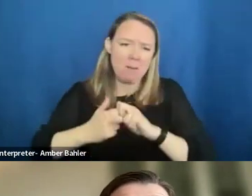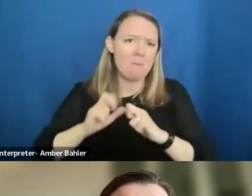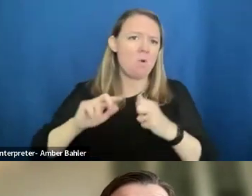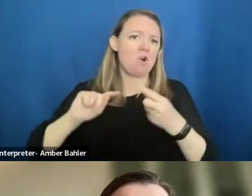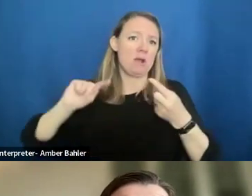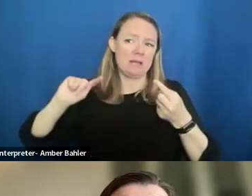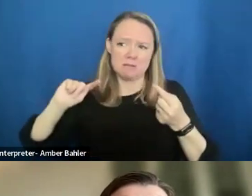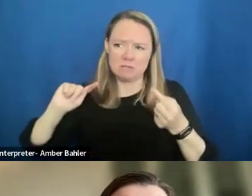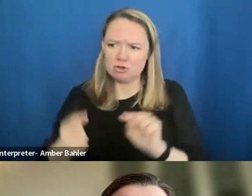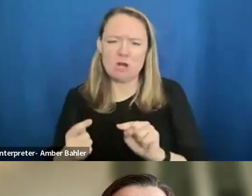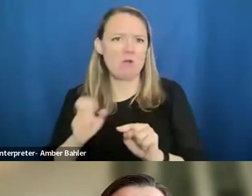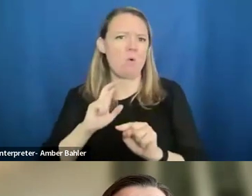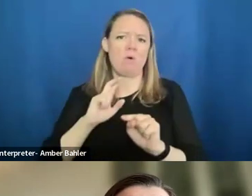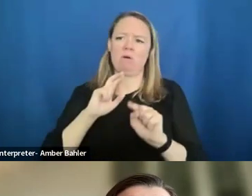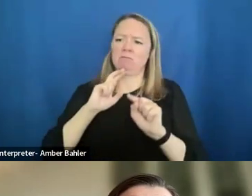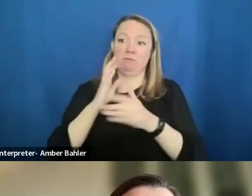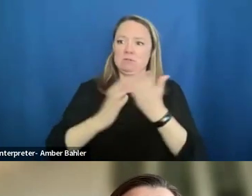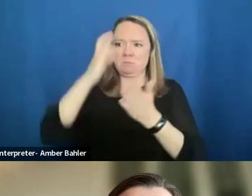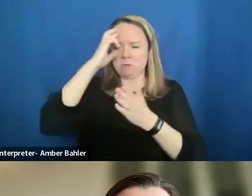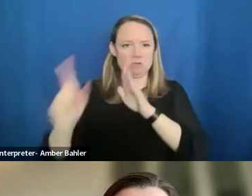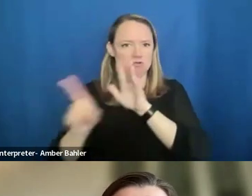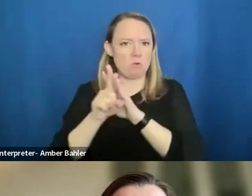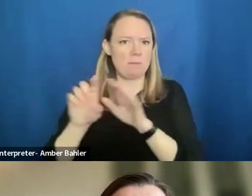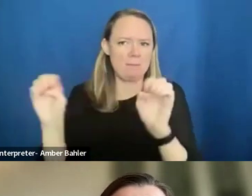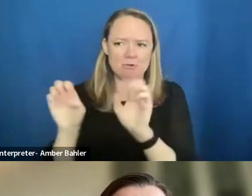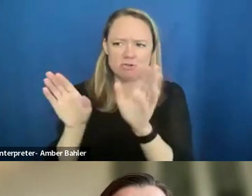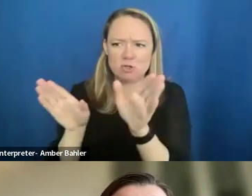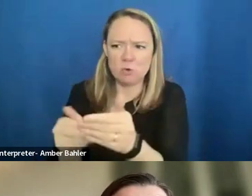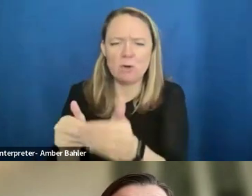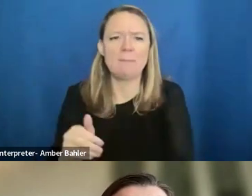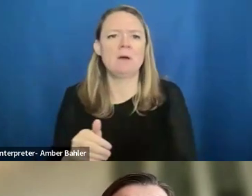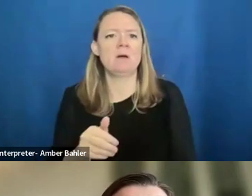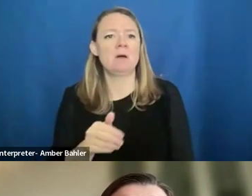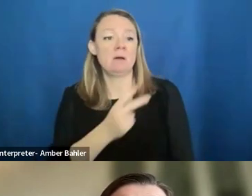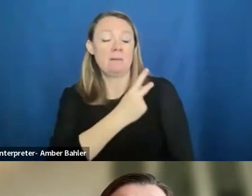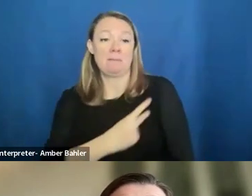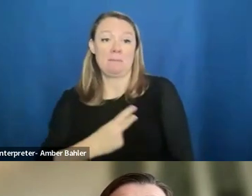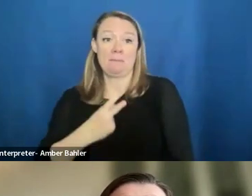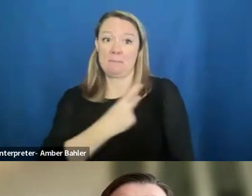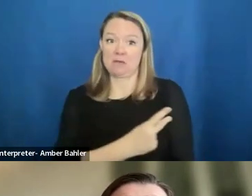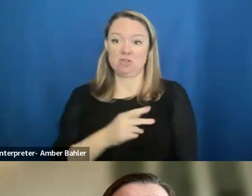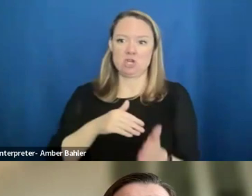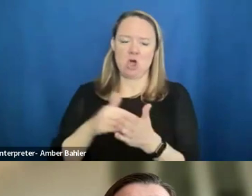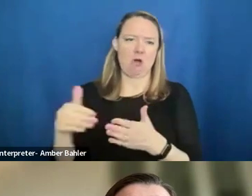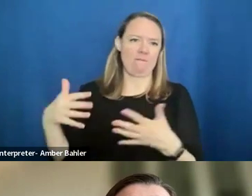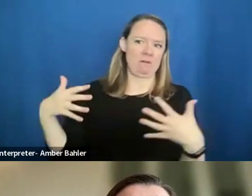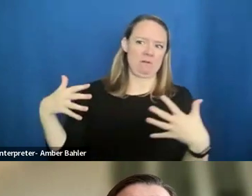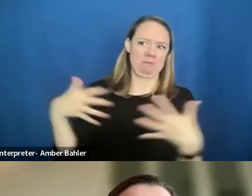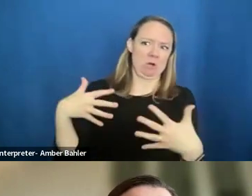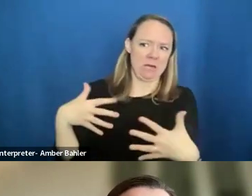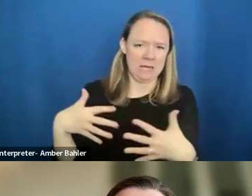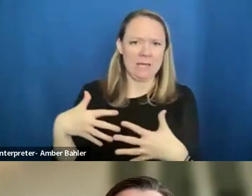ED, I find the feeling I get from patients is often terrified around going to withdrawal and